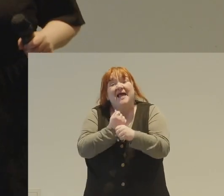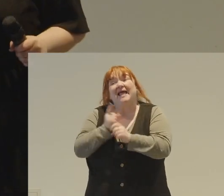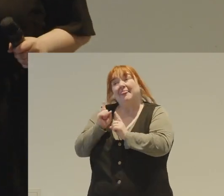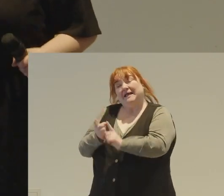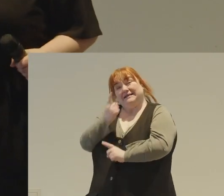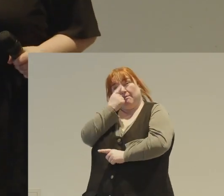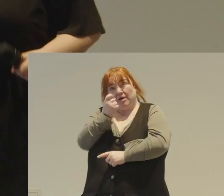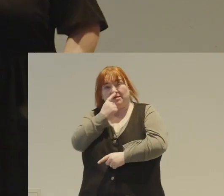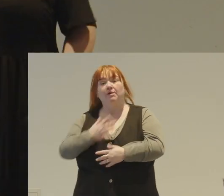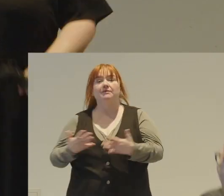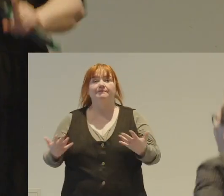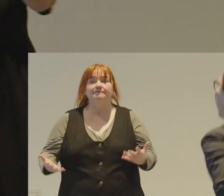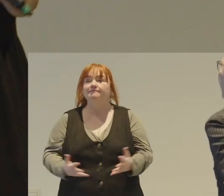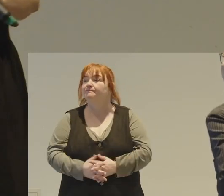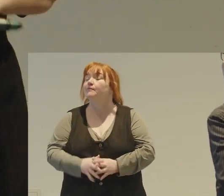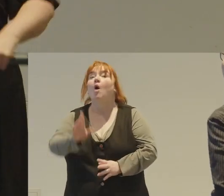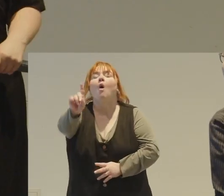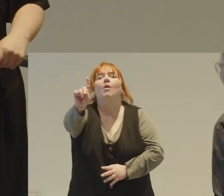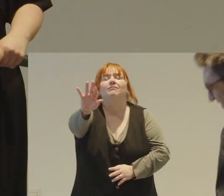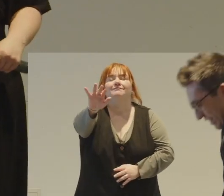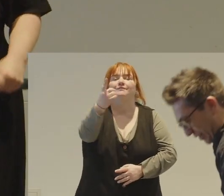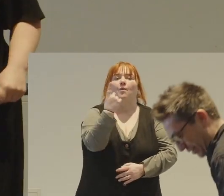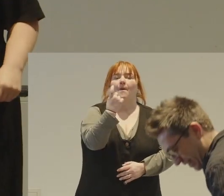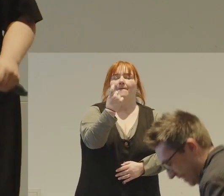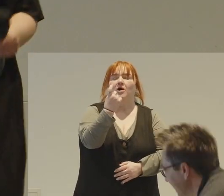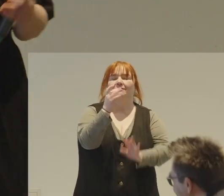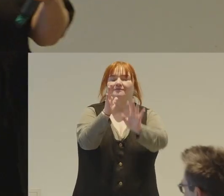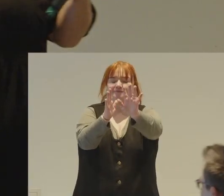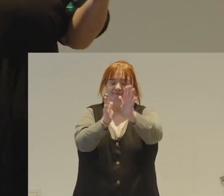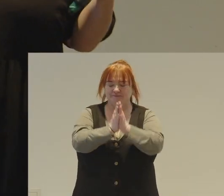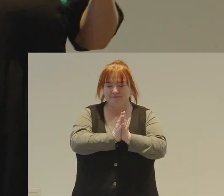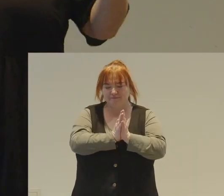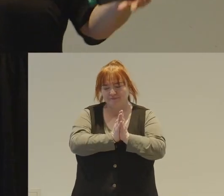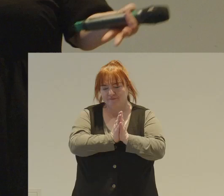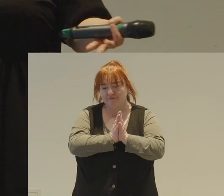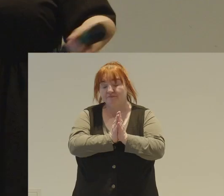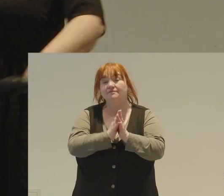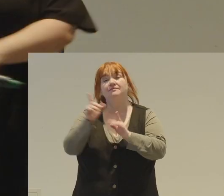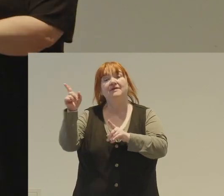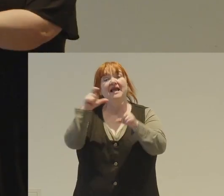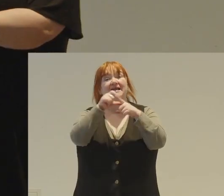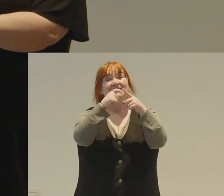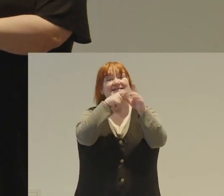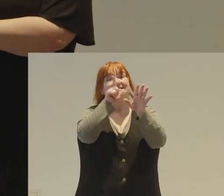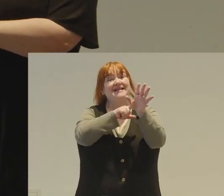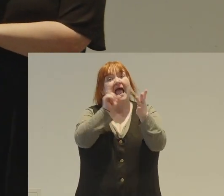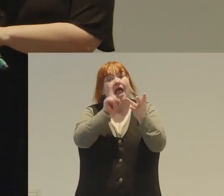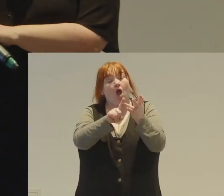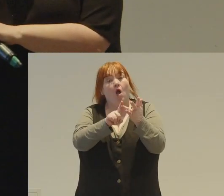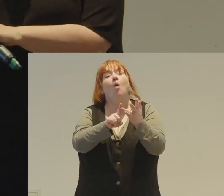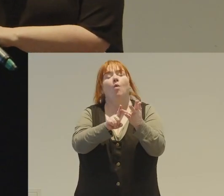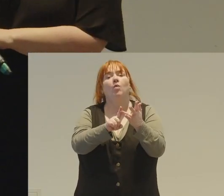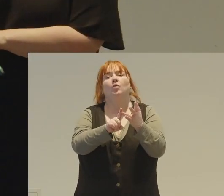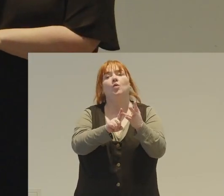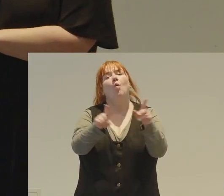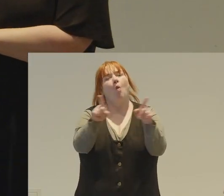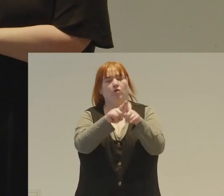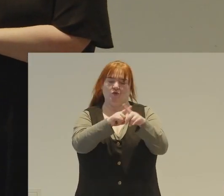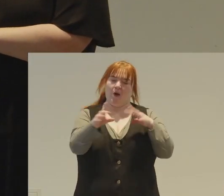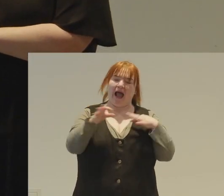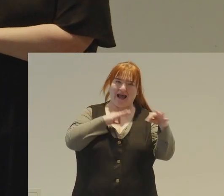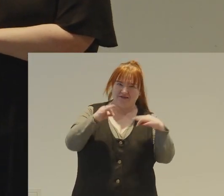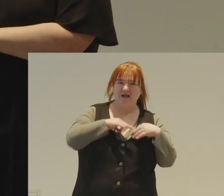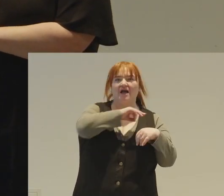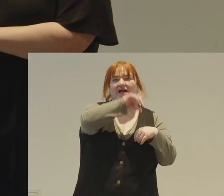I'm going to sit down now, I think. Yes. Oh, one more thing on Deo, sorry. He also, in addition to being in EastEnders and being